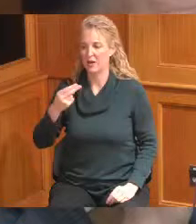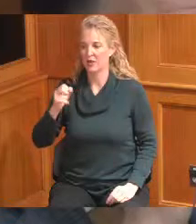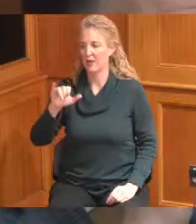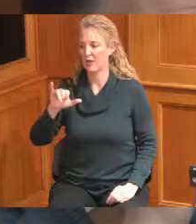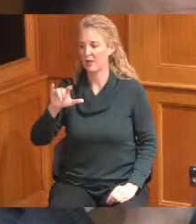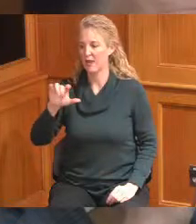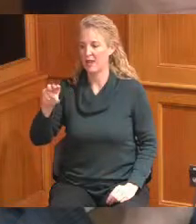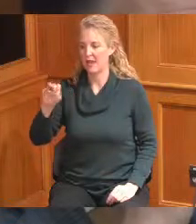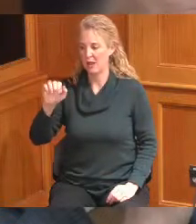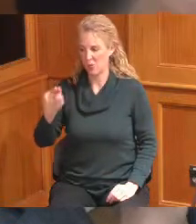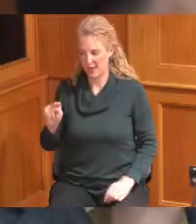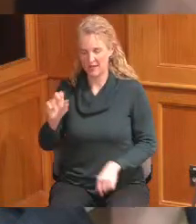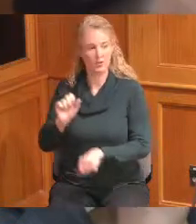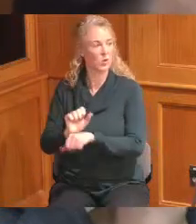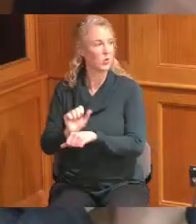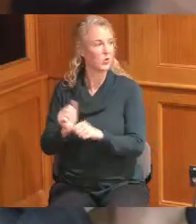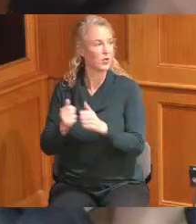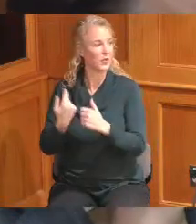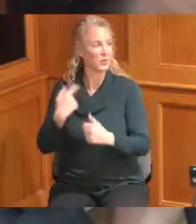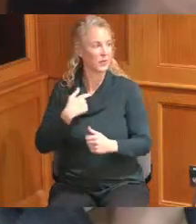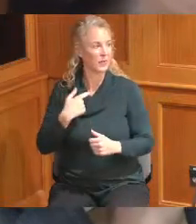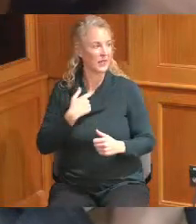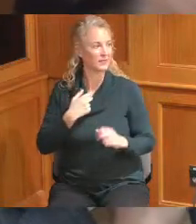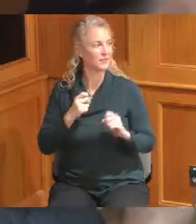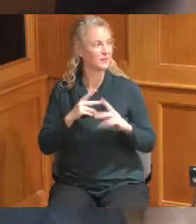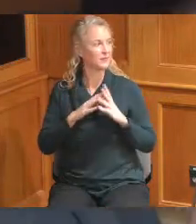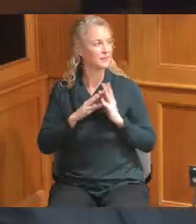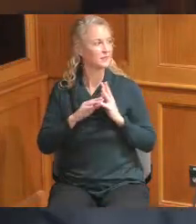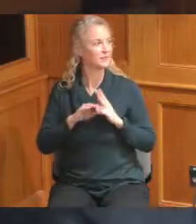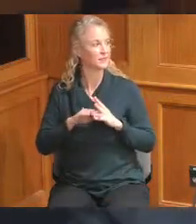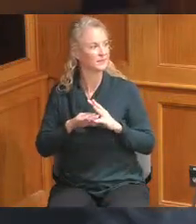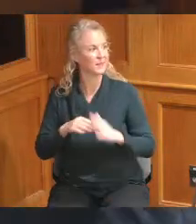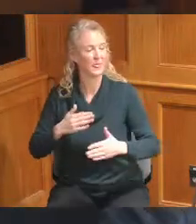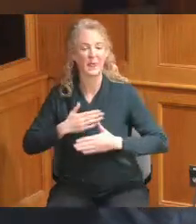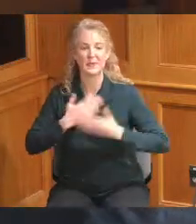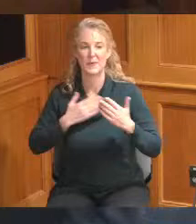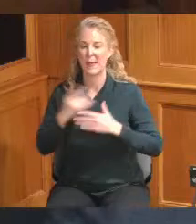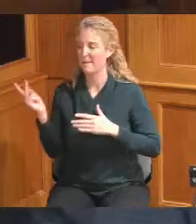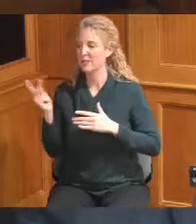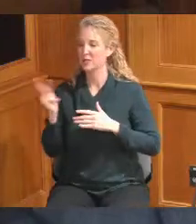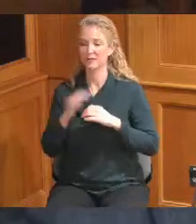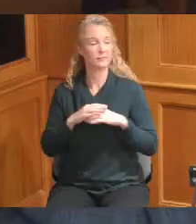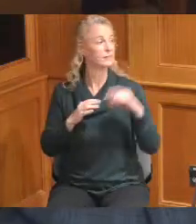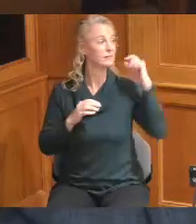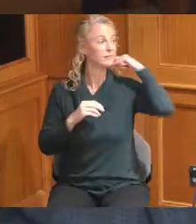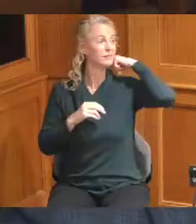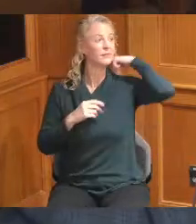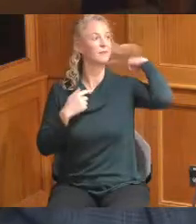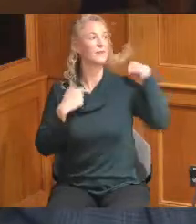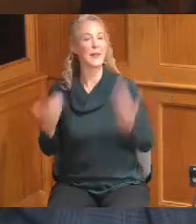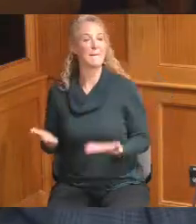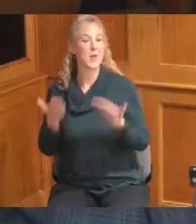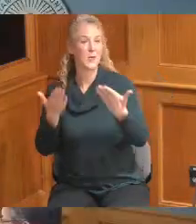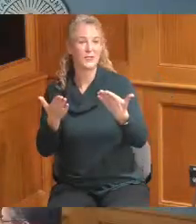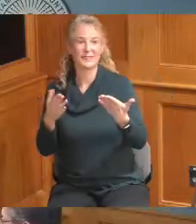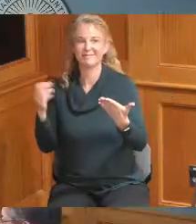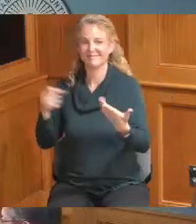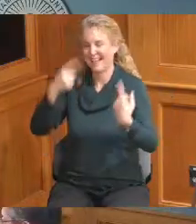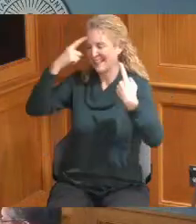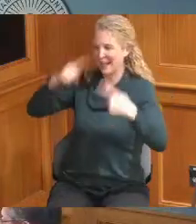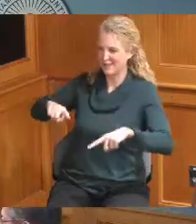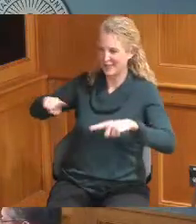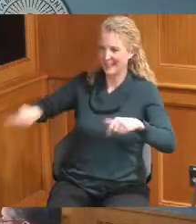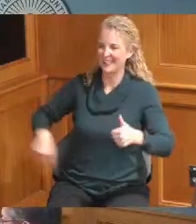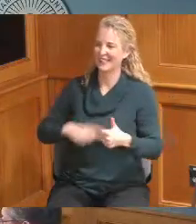who's also been working in our office. So would love to have this passed. Are you making that motion? Yes, I am. All right, I'll second